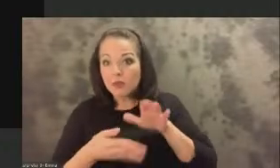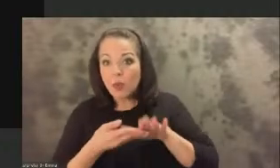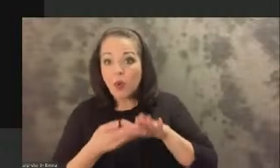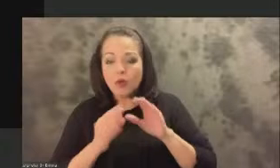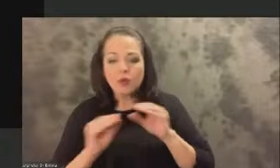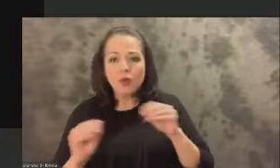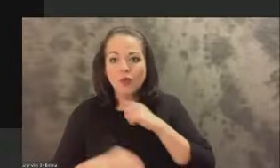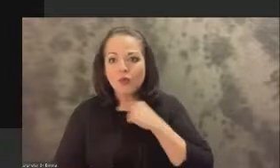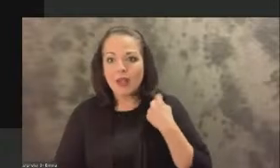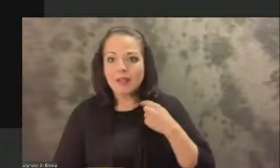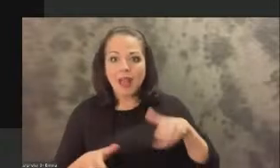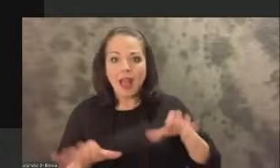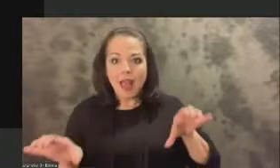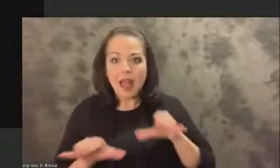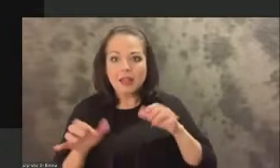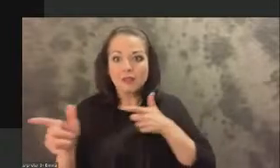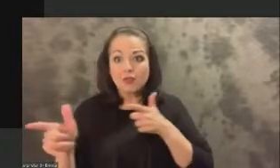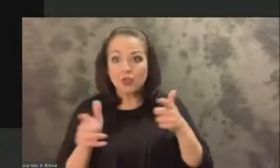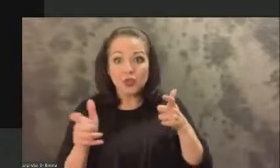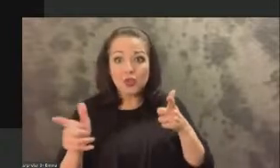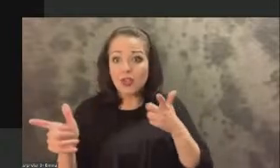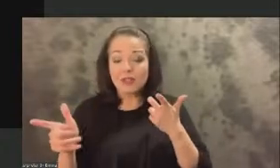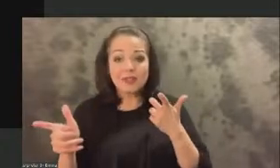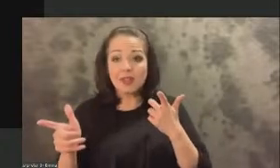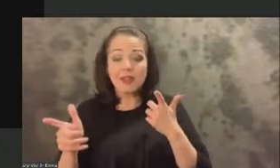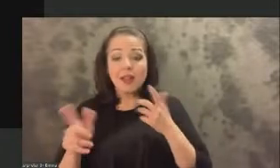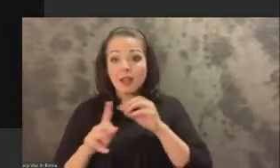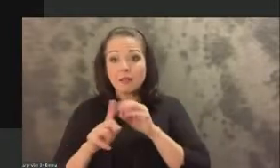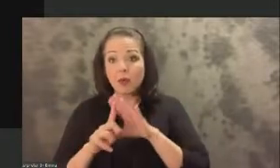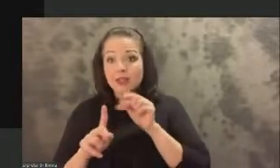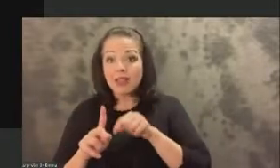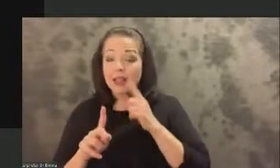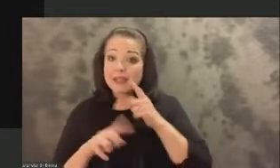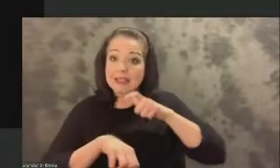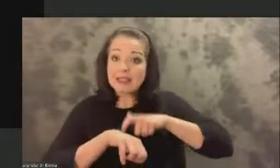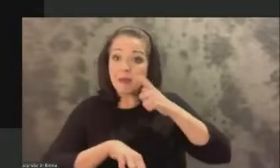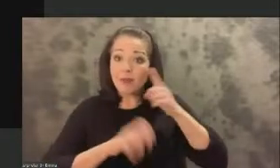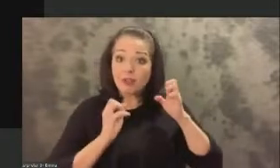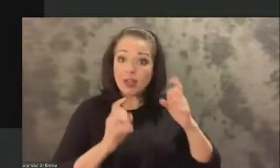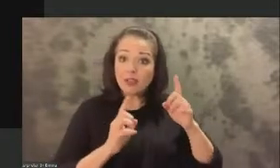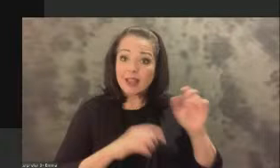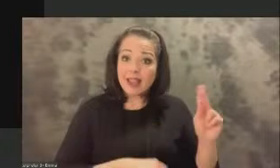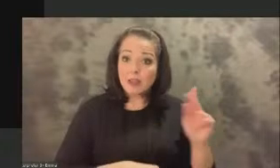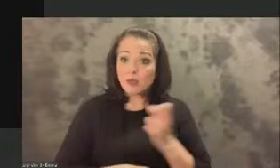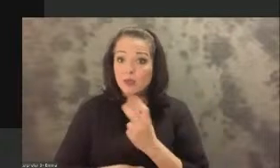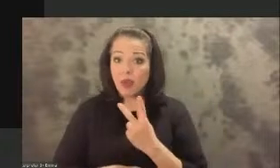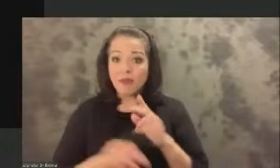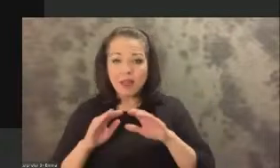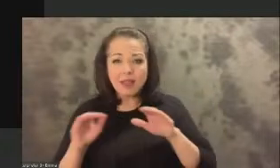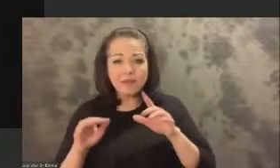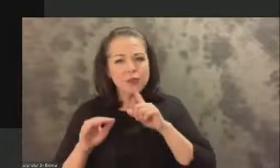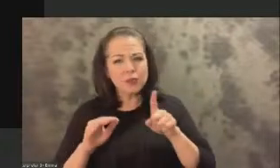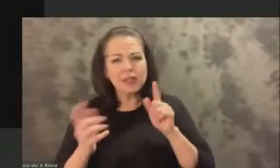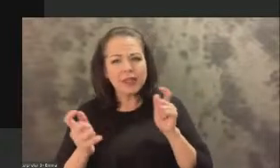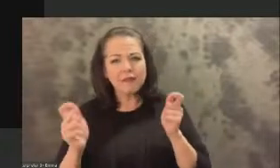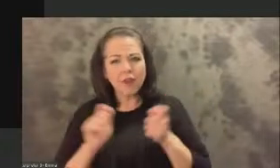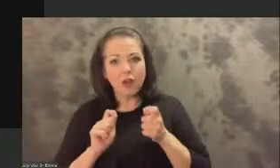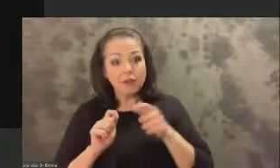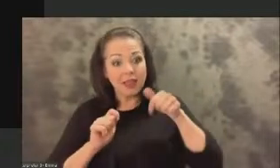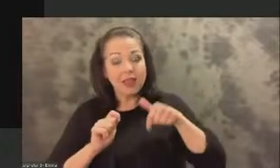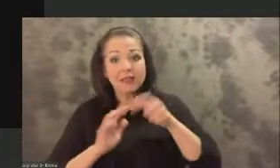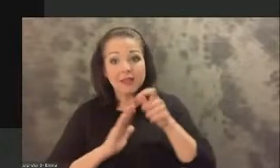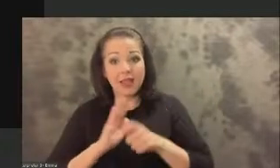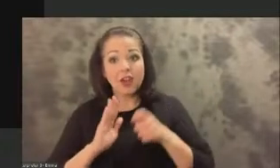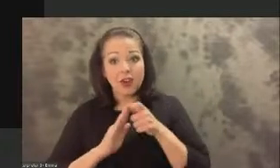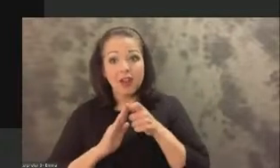shooters. So it's really time for education on that K through 12 level to evolve with this era because children